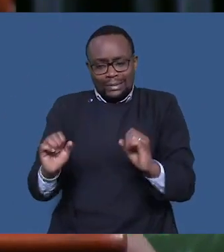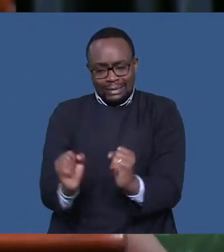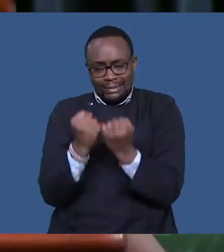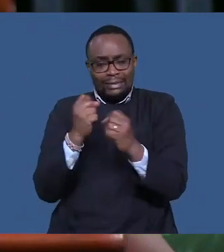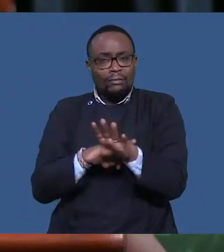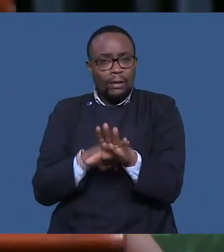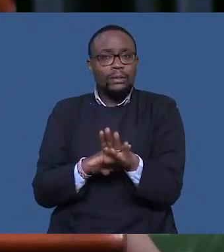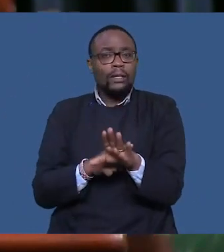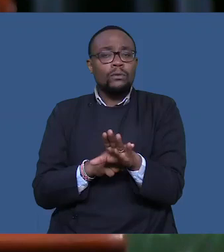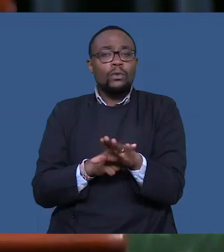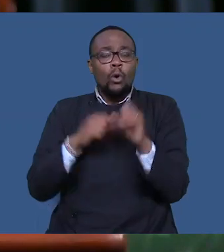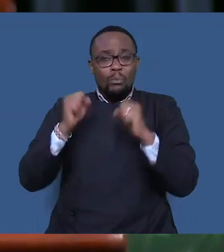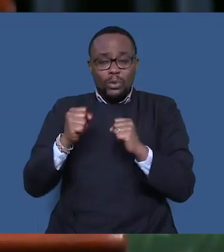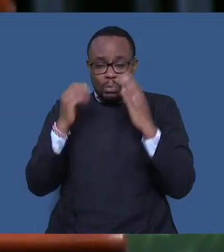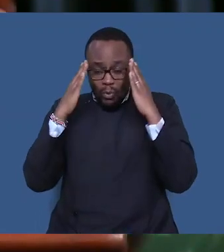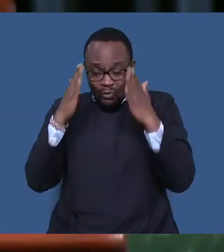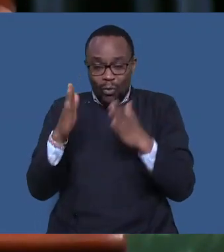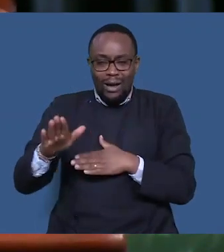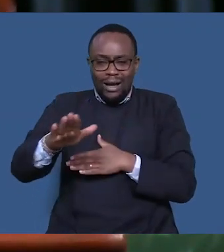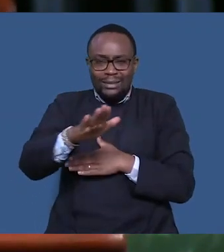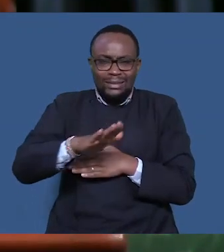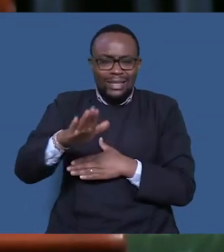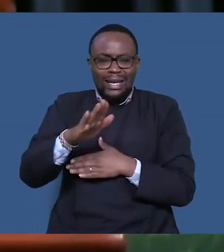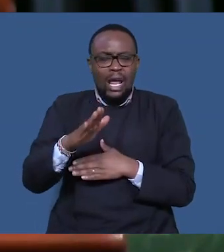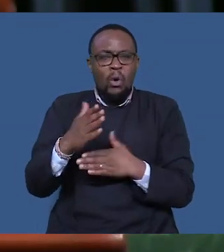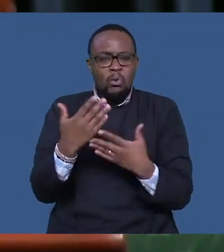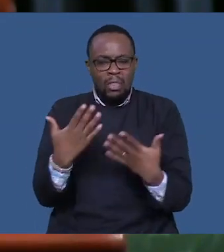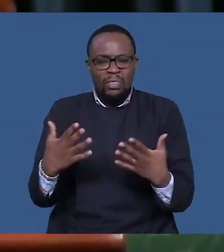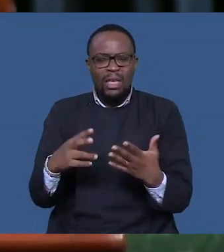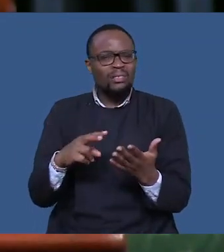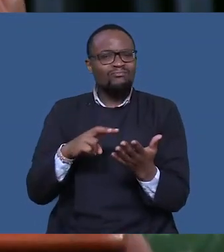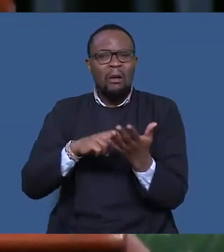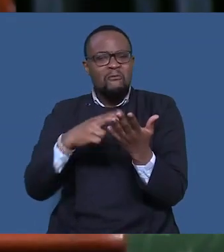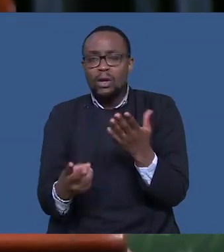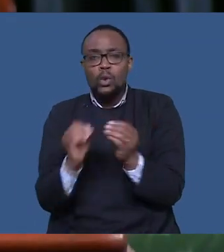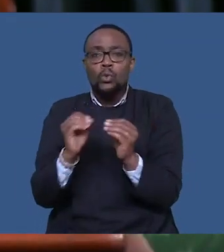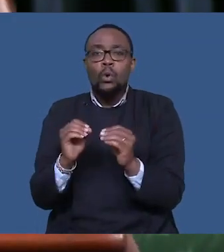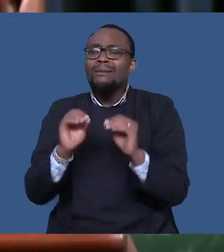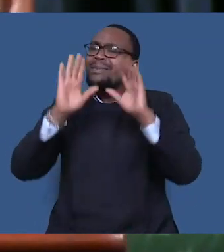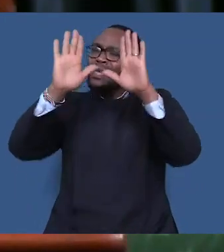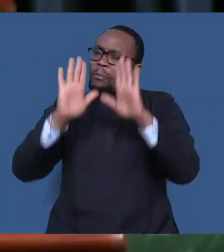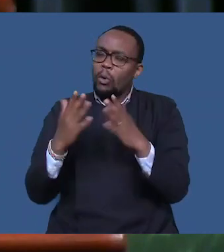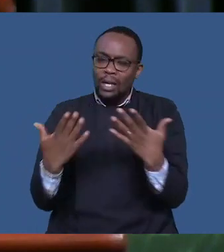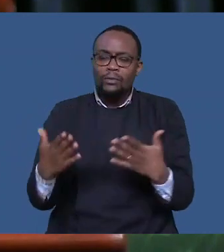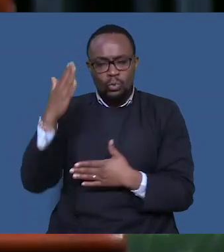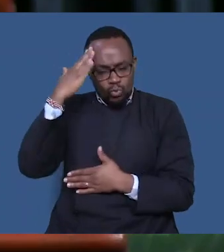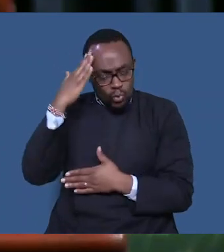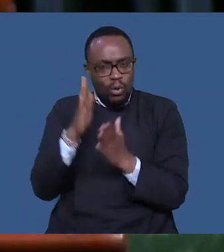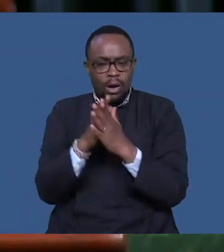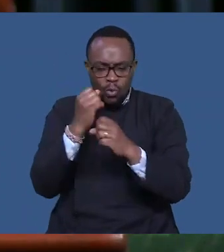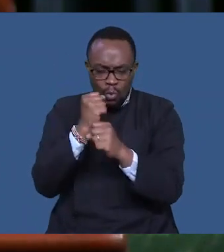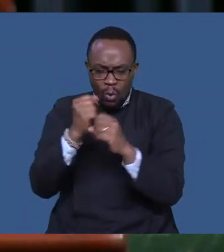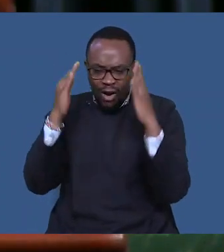we do not focus our energy on that which does not count, but we focus our energy on that which glorifies God,